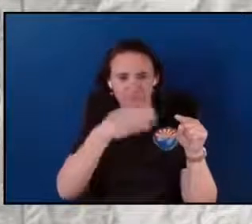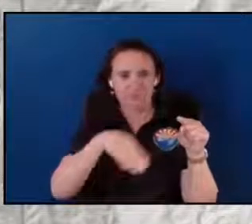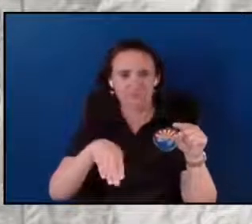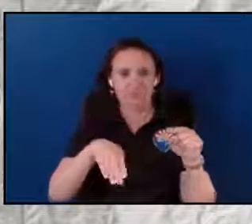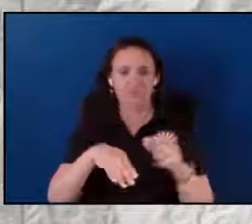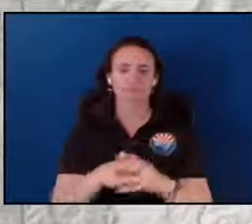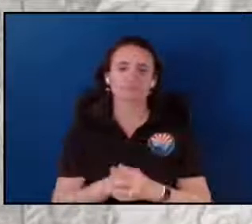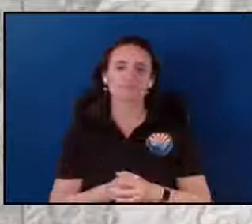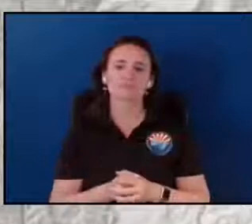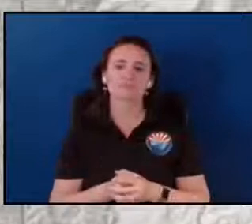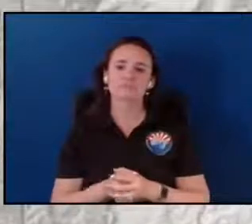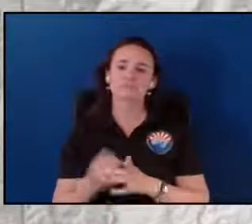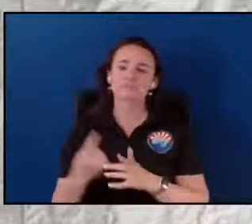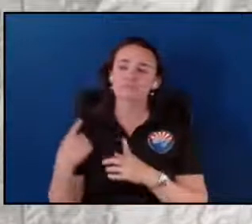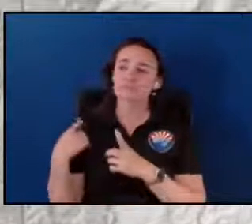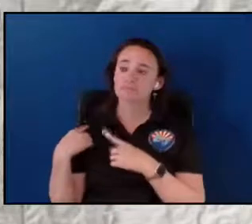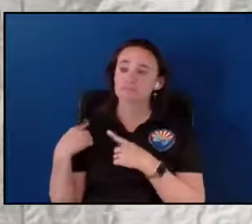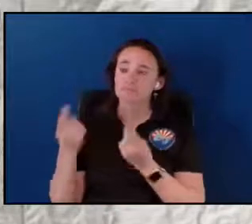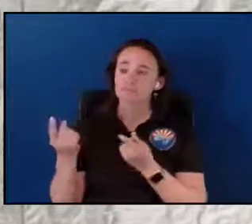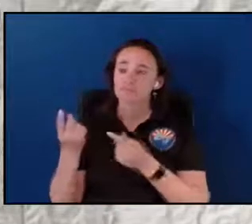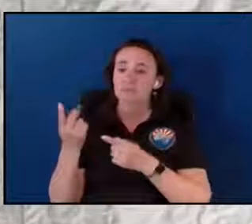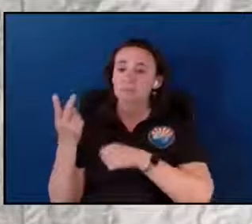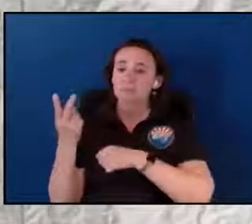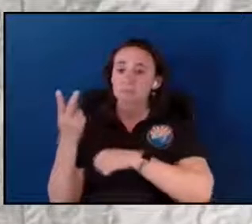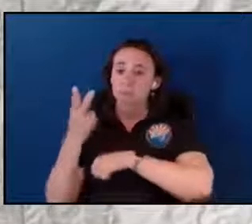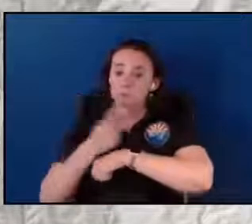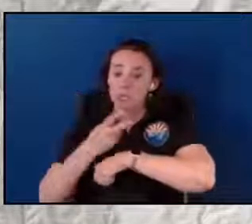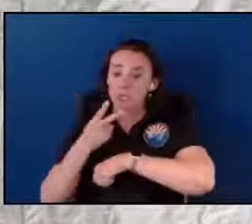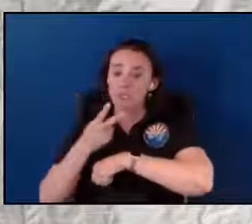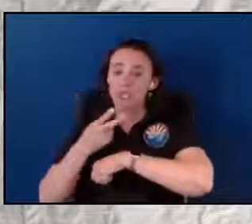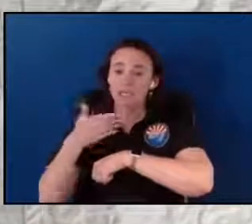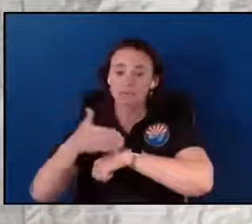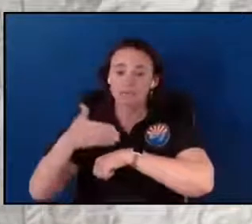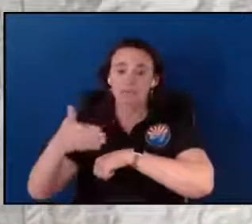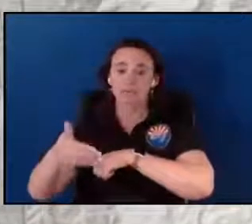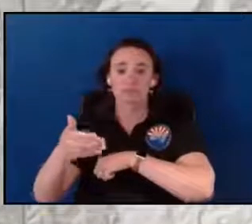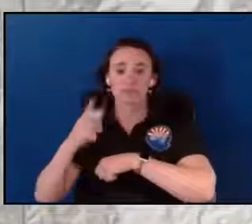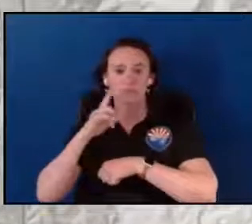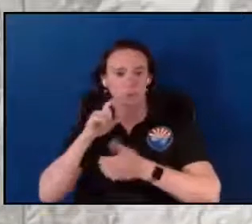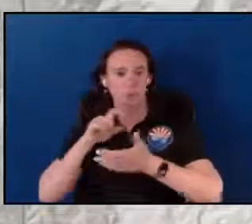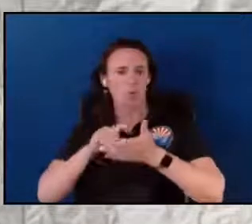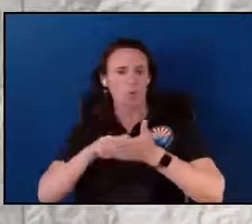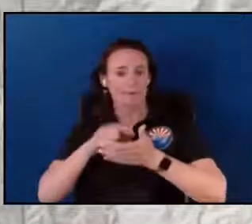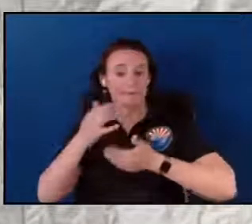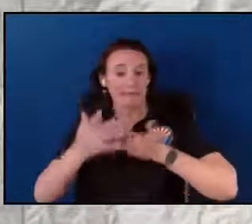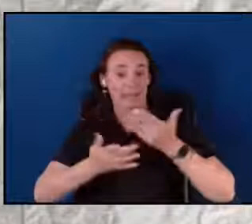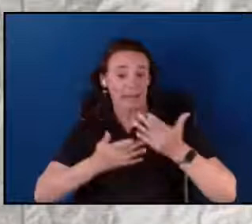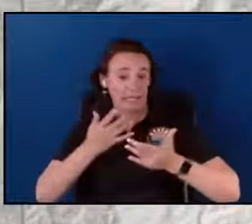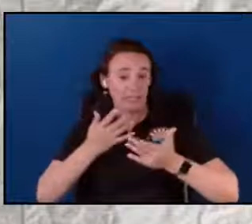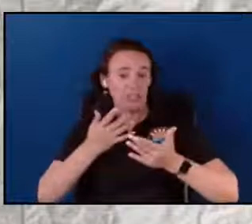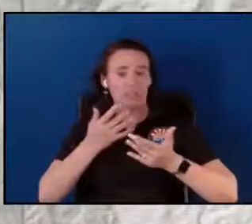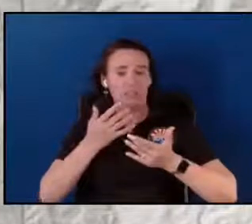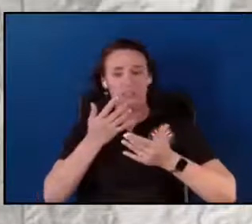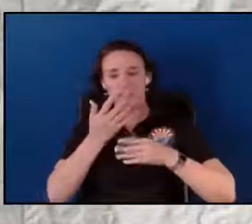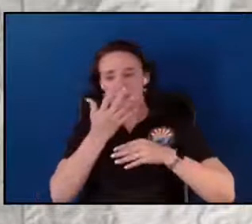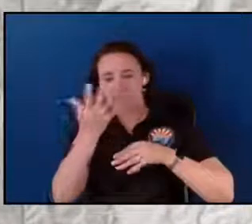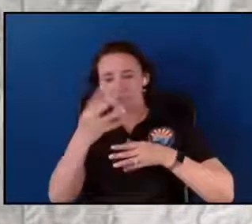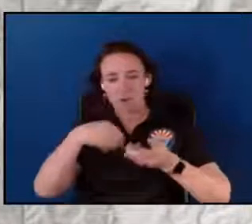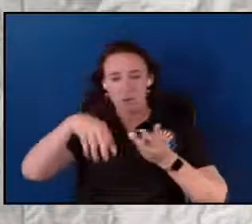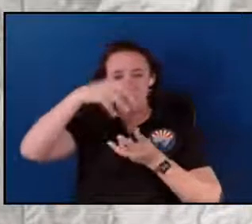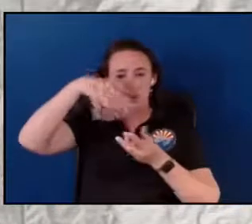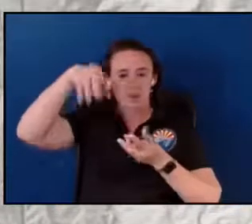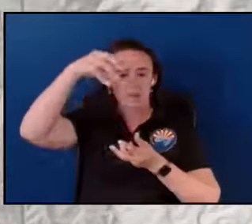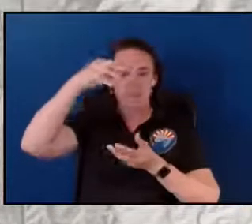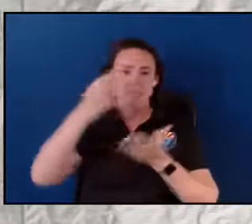I think I've said this, you will see continued fire and smoke and it may be rather large columns,